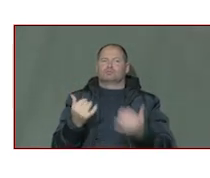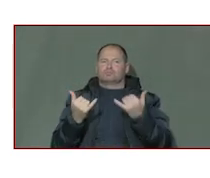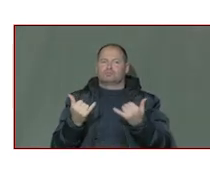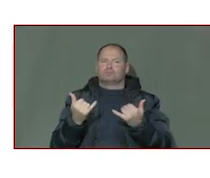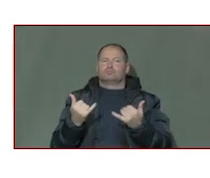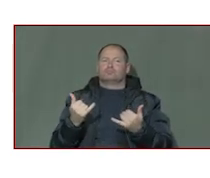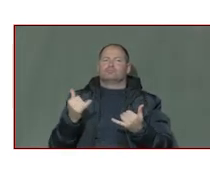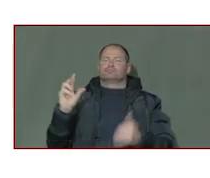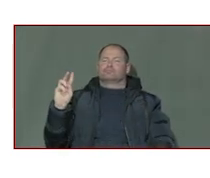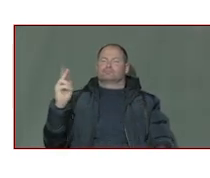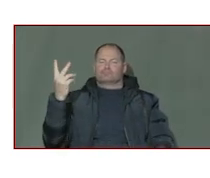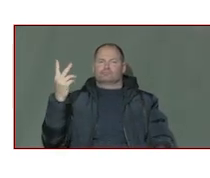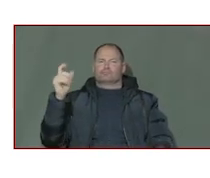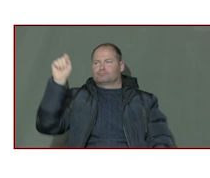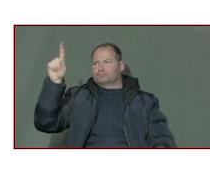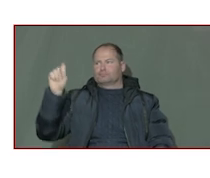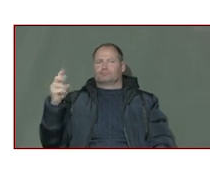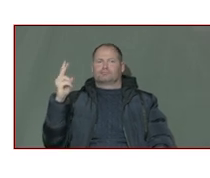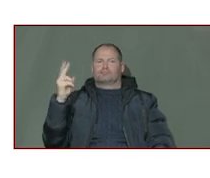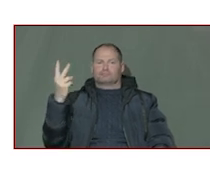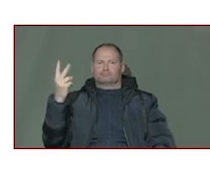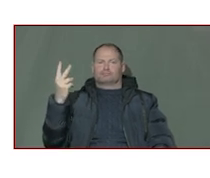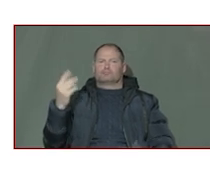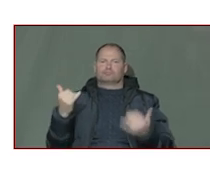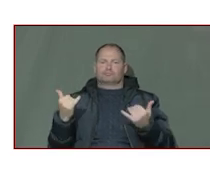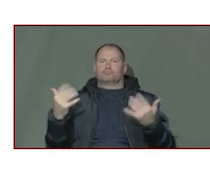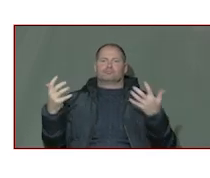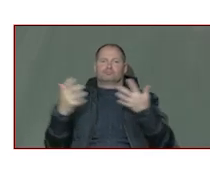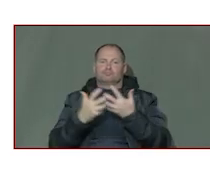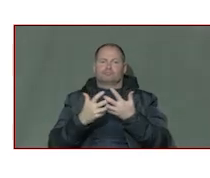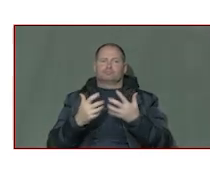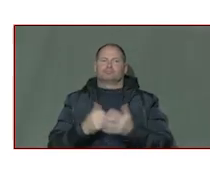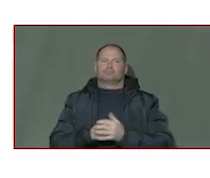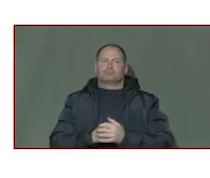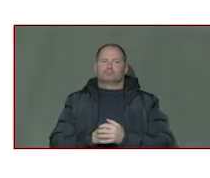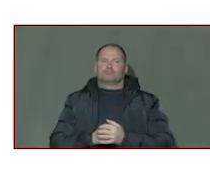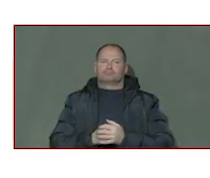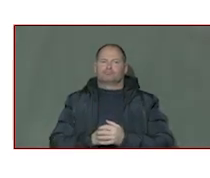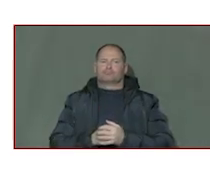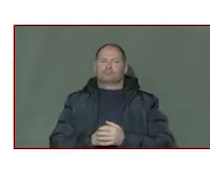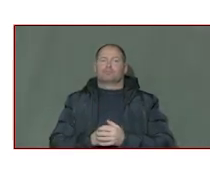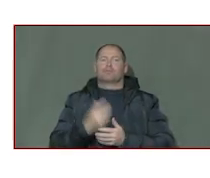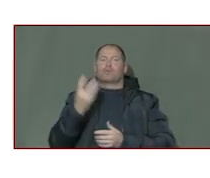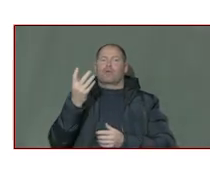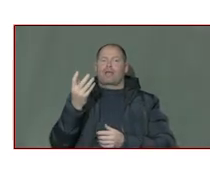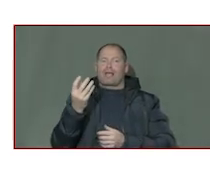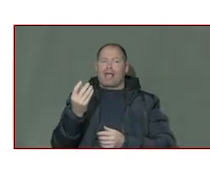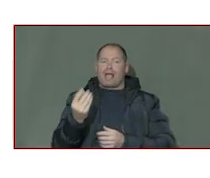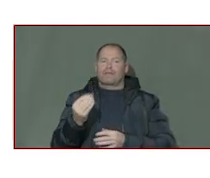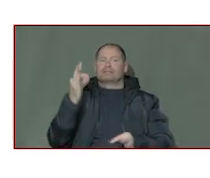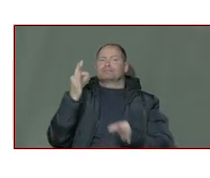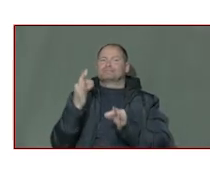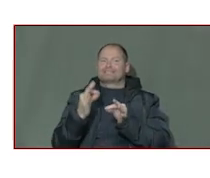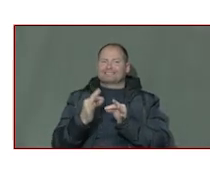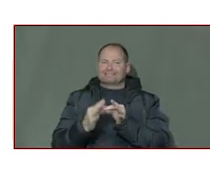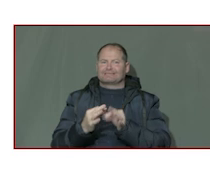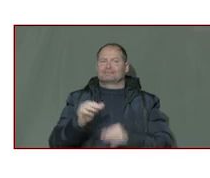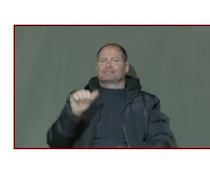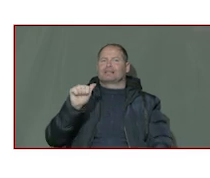tRNA matches with the codon on mRNA. tRNA also carries a specific